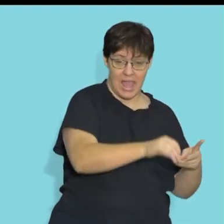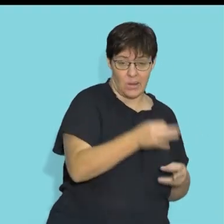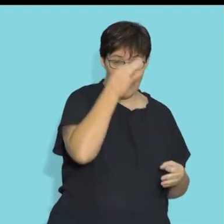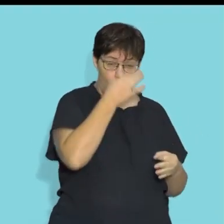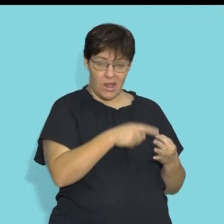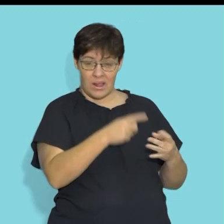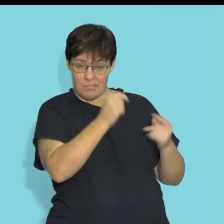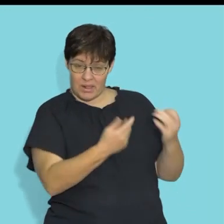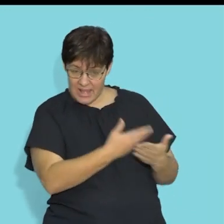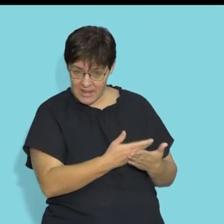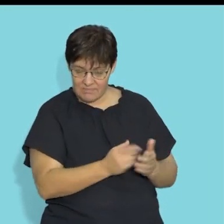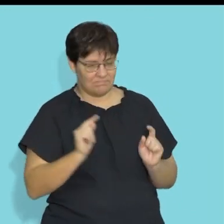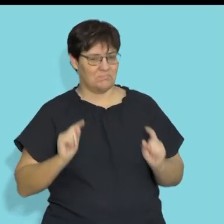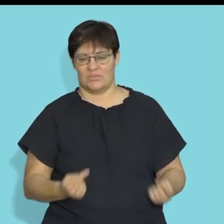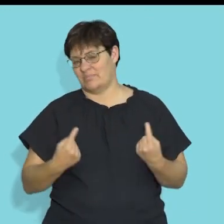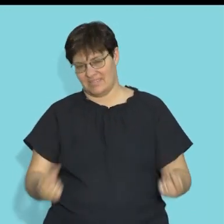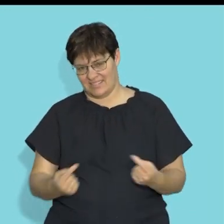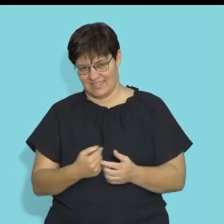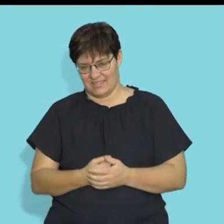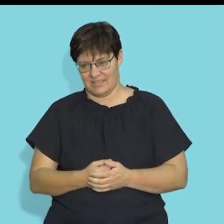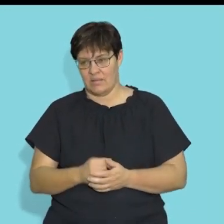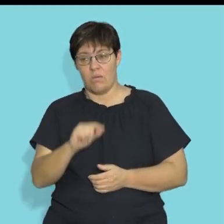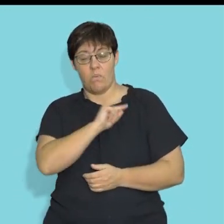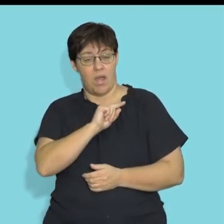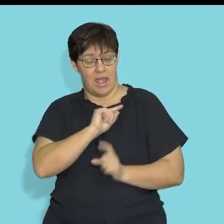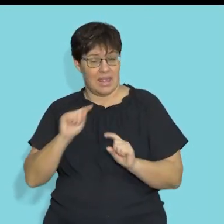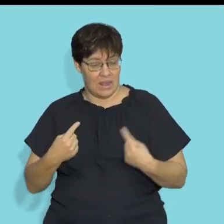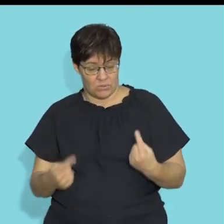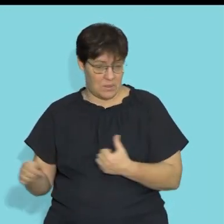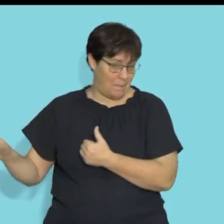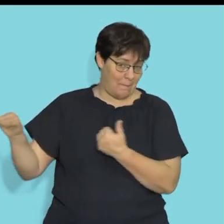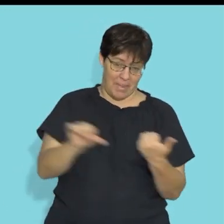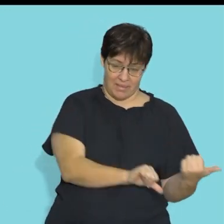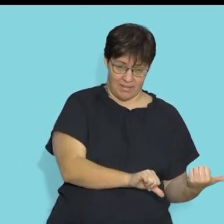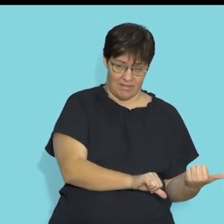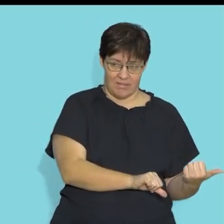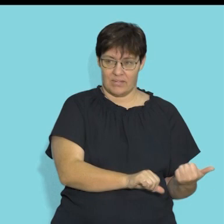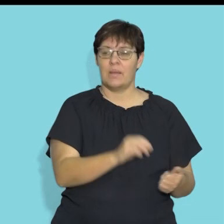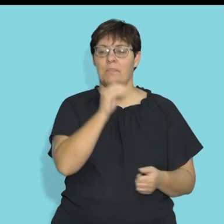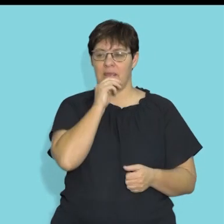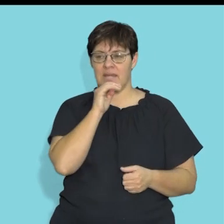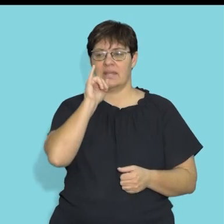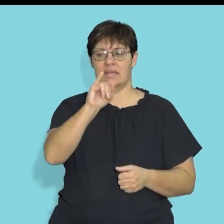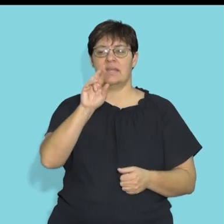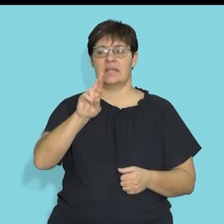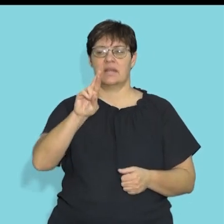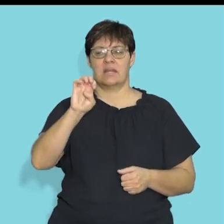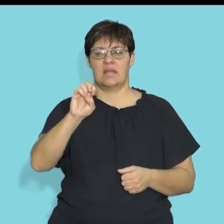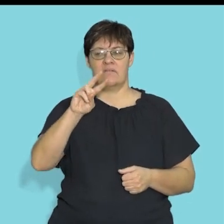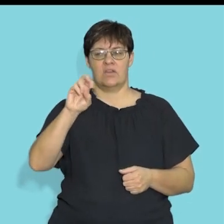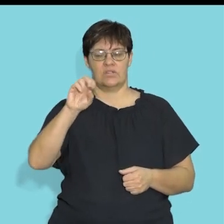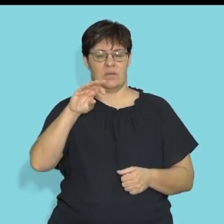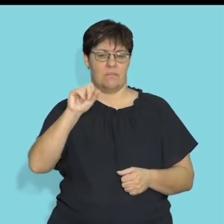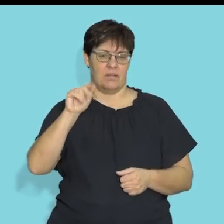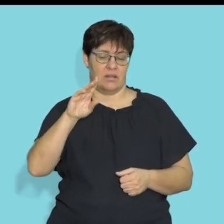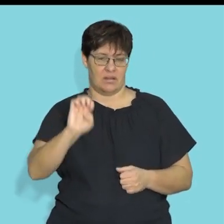and the milk and the oil? No. Because we cannot reverse the reaction, we call it an